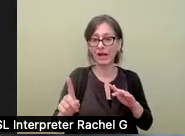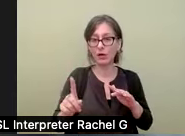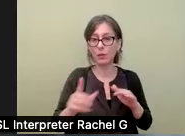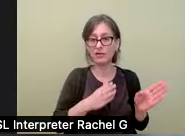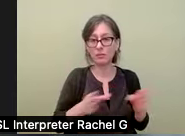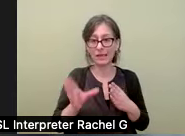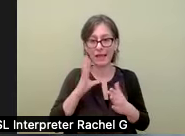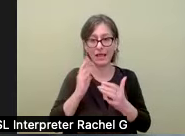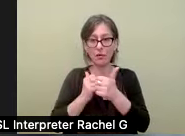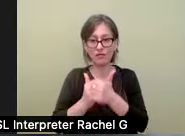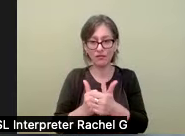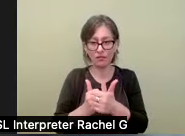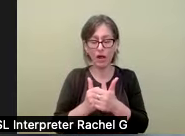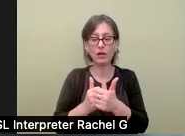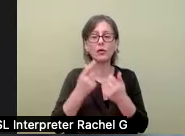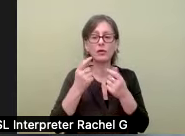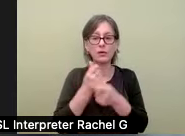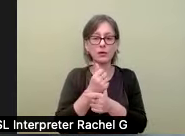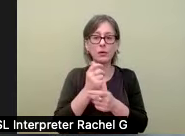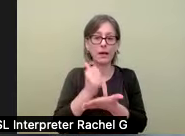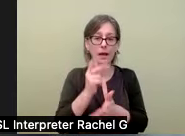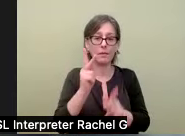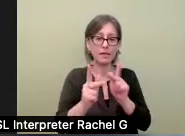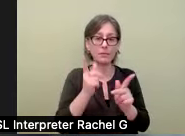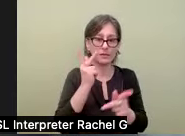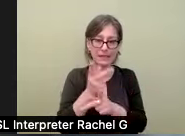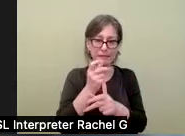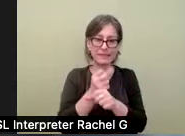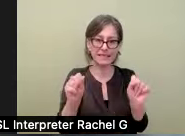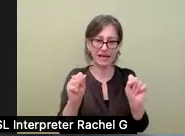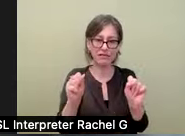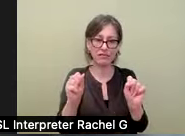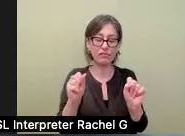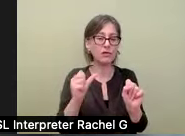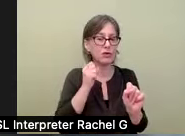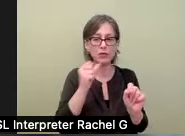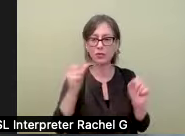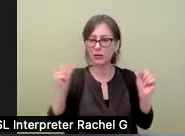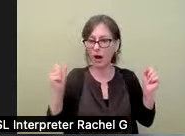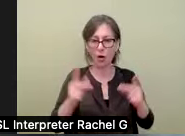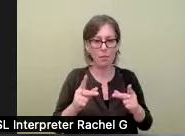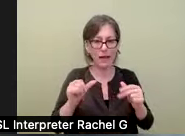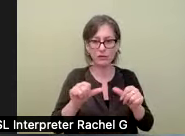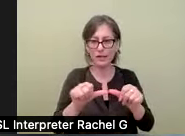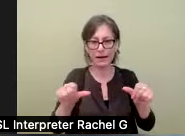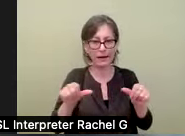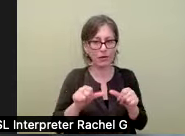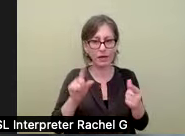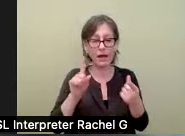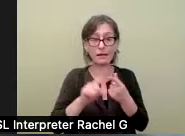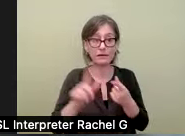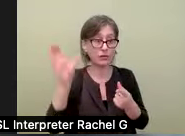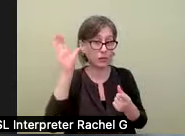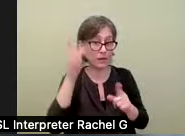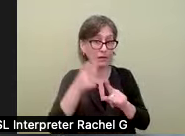to get people out of harm's way during the tsunami. Again, do not return back to the area until you receive word from your